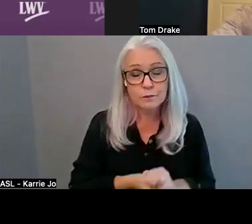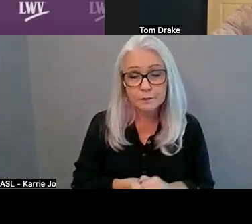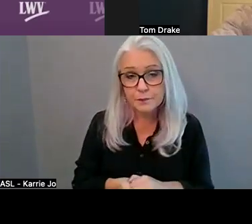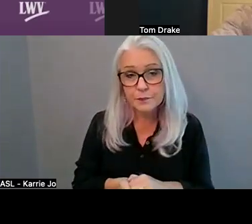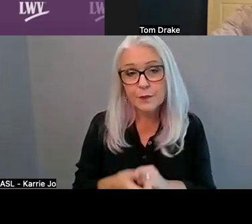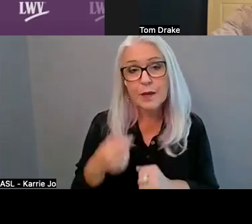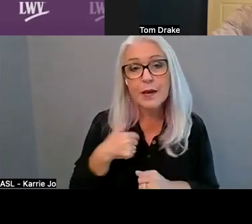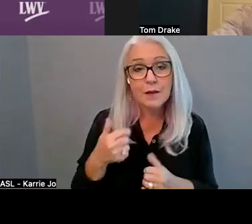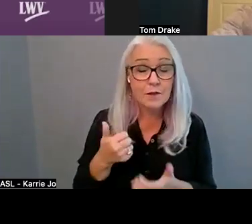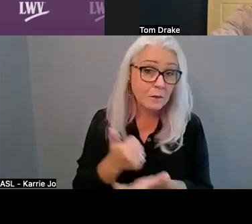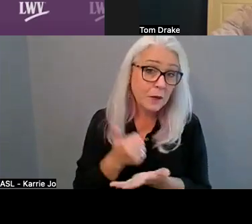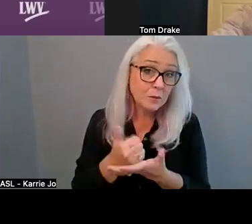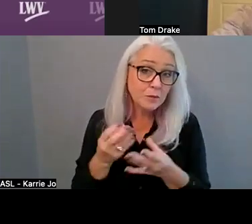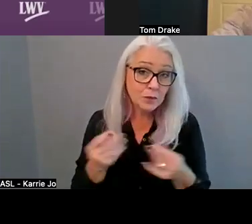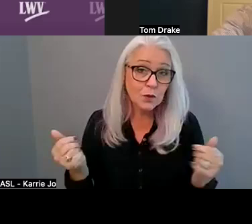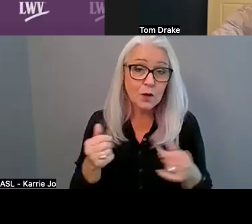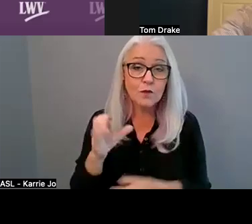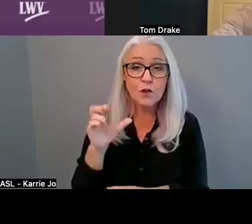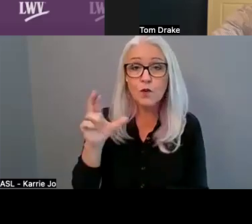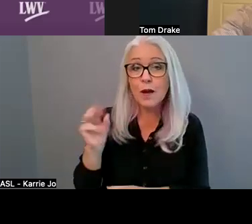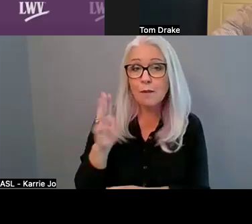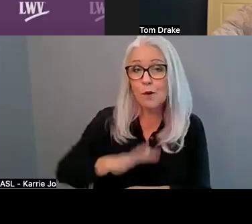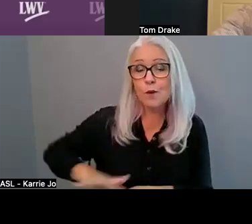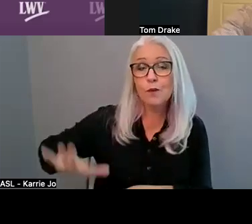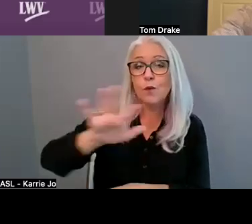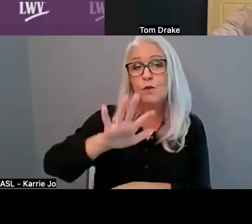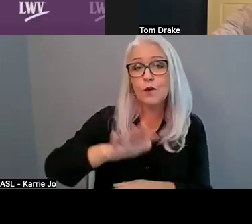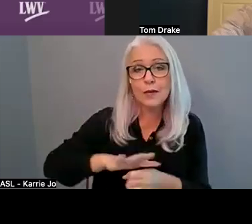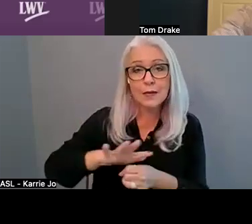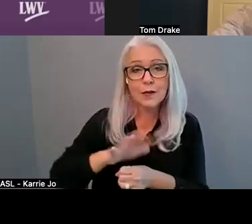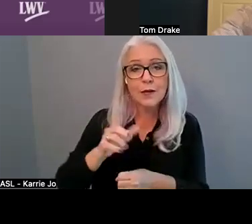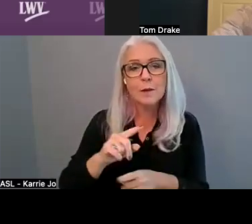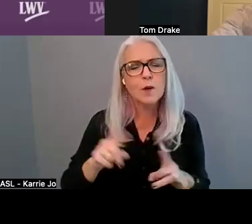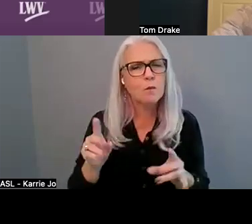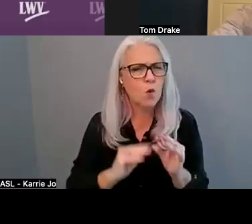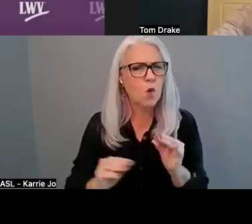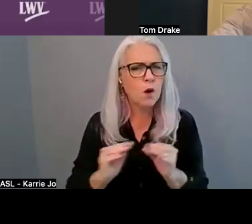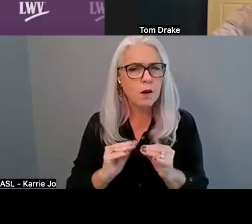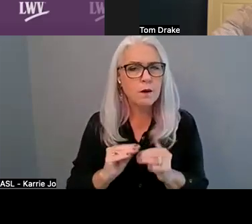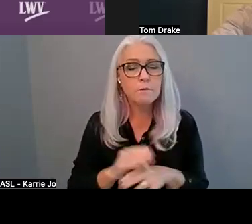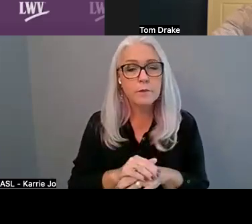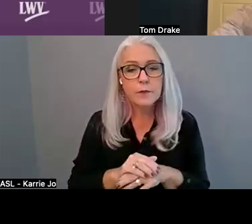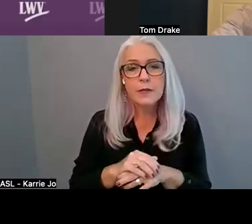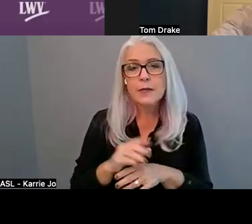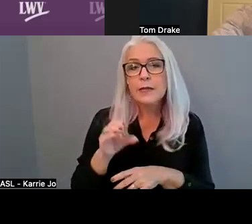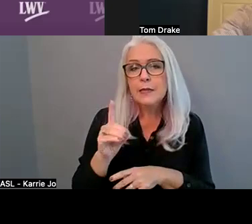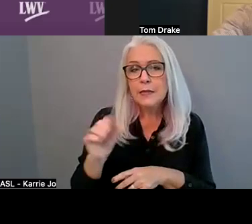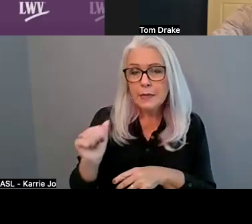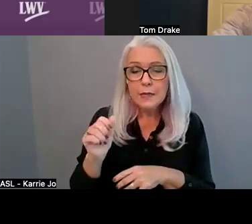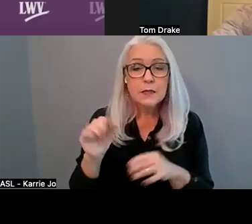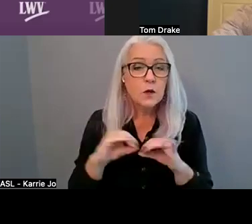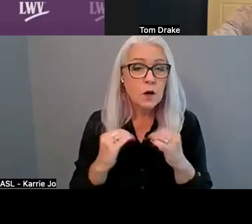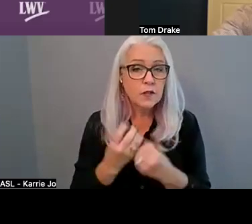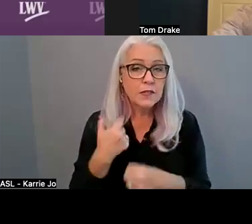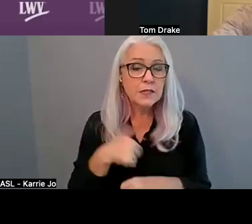solve crimes all throughout this county, but I've done a lot more than just that. With the district attorney's office, I represent people